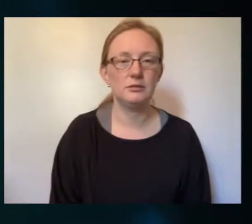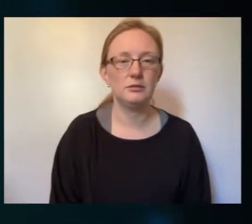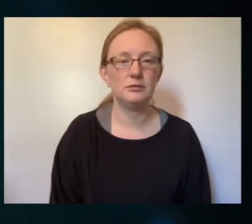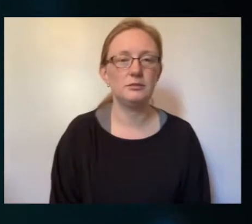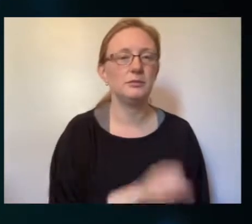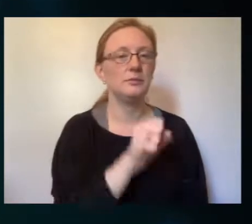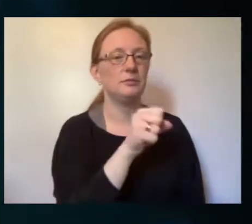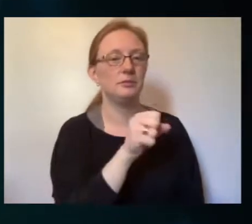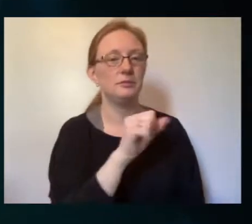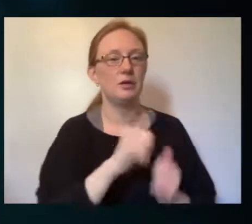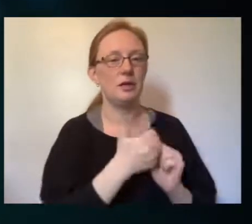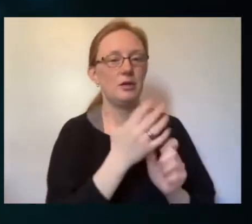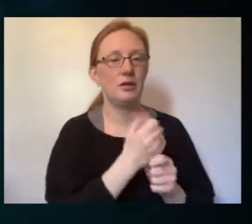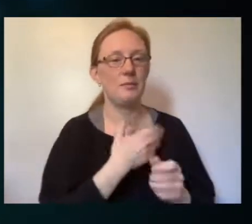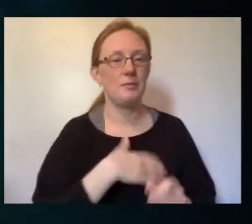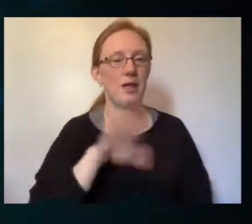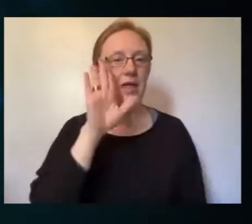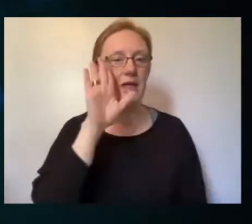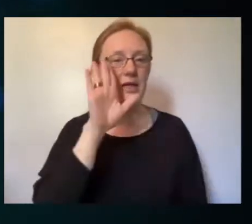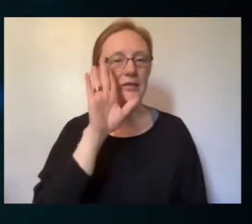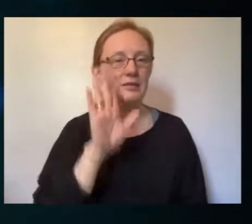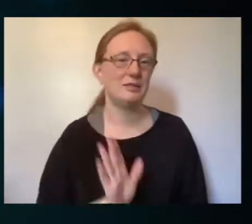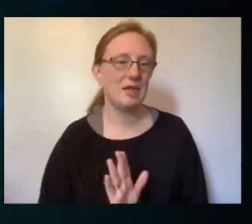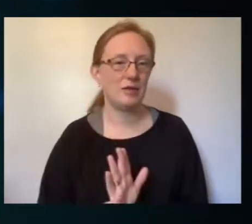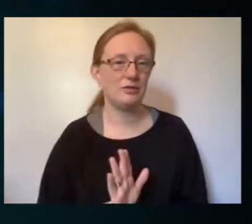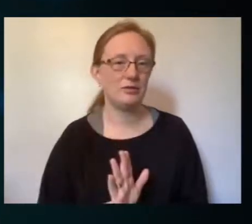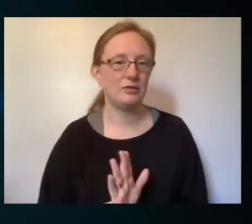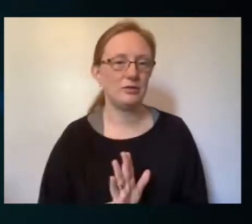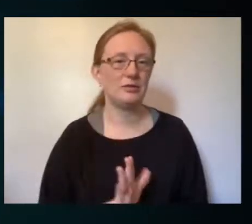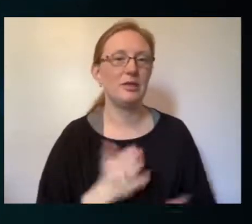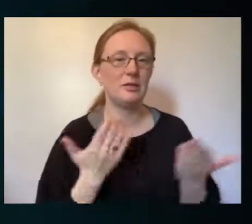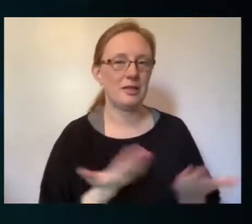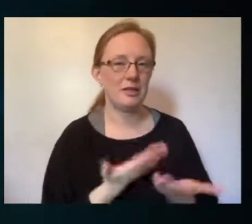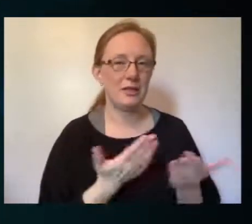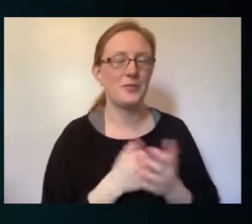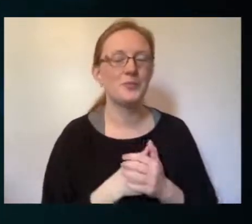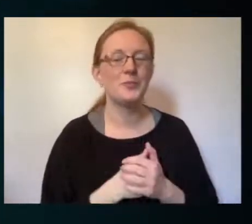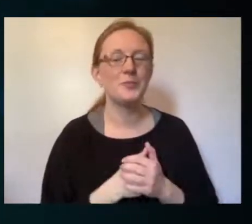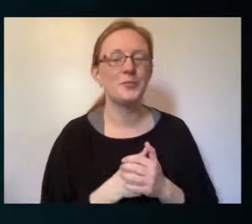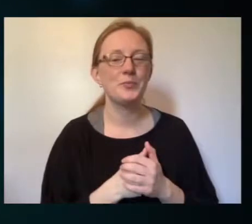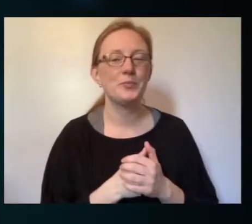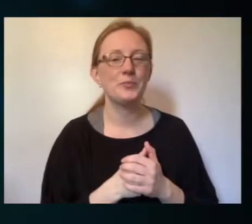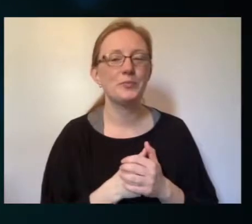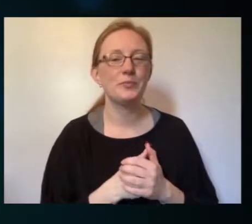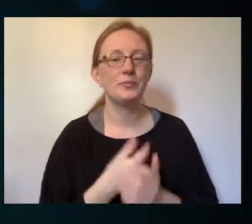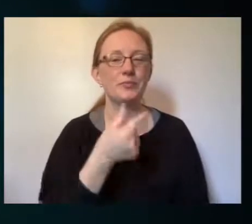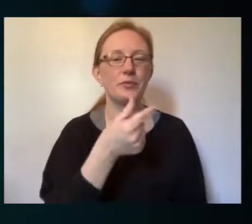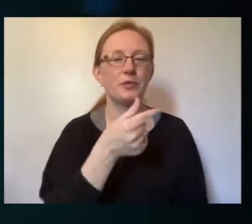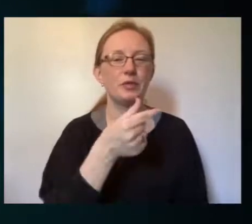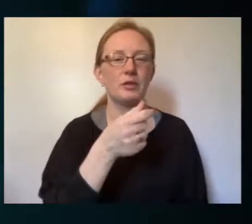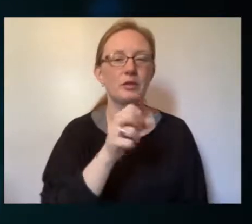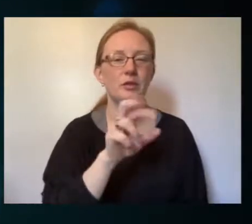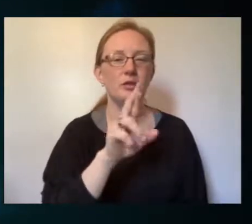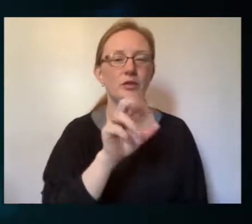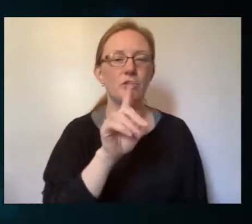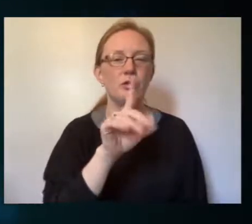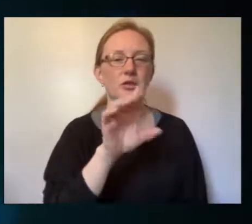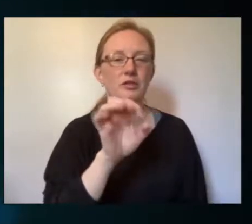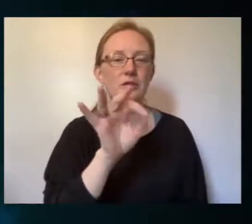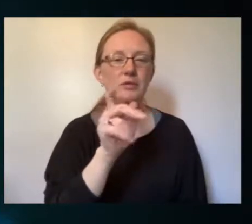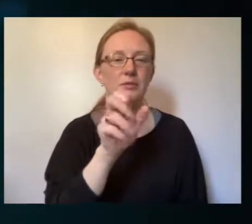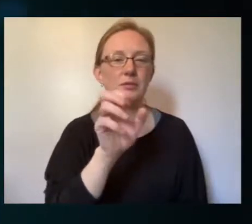Yes. How do I get my hand down? Just let me lower my hand here. Geraldine Fitzpatrick from TU Vienna,